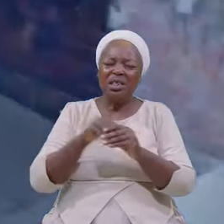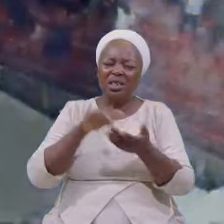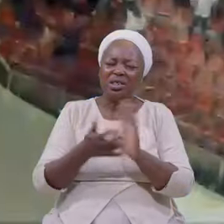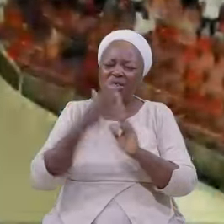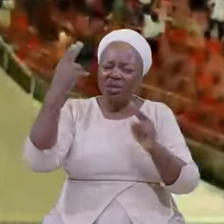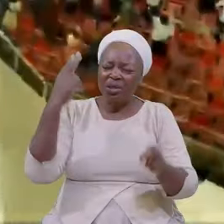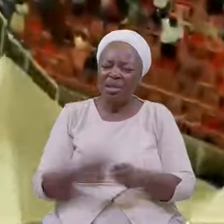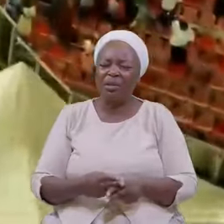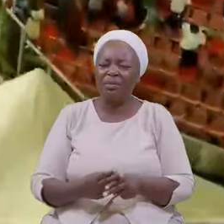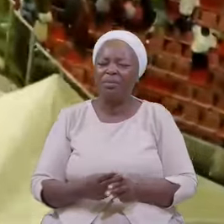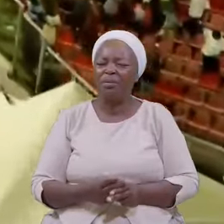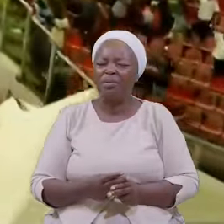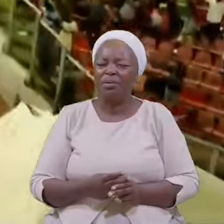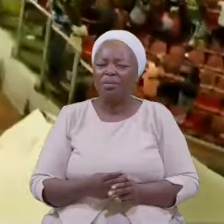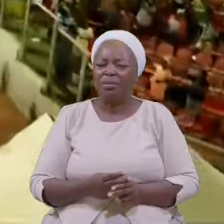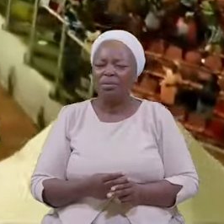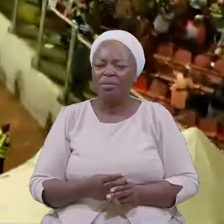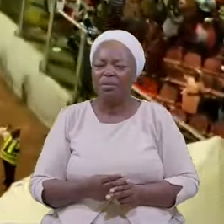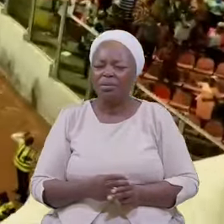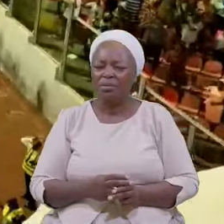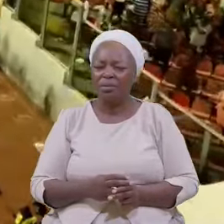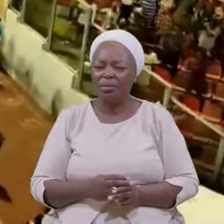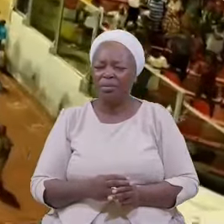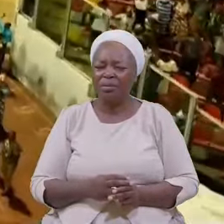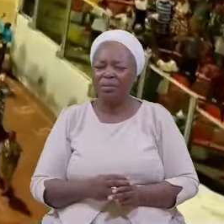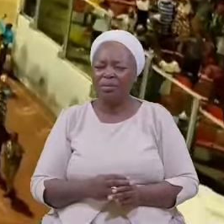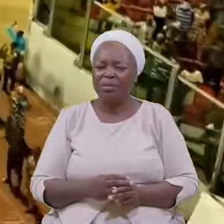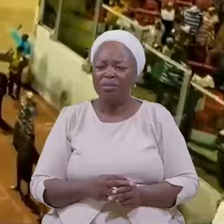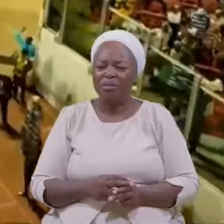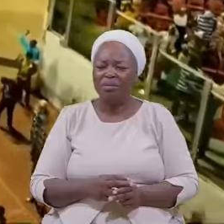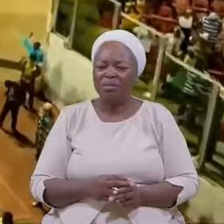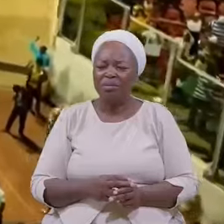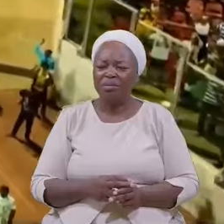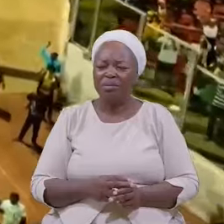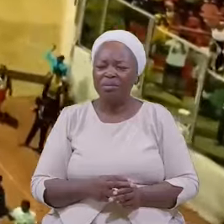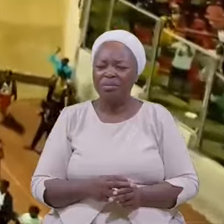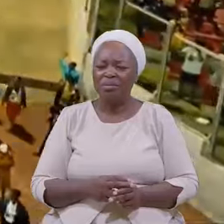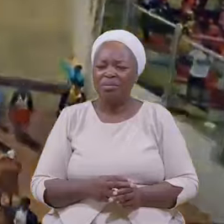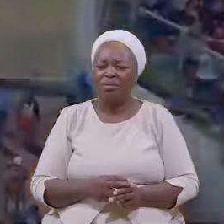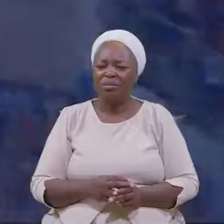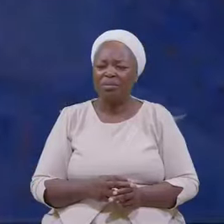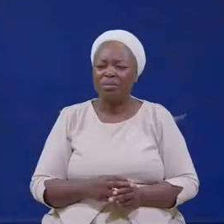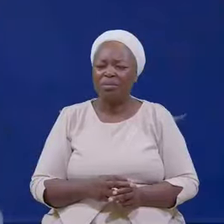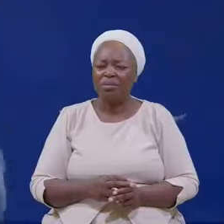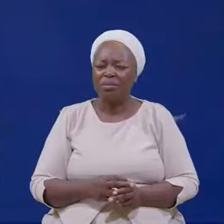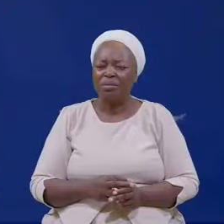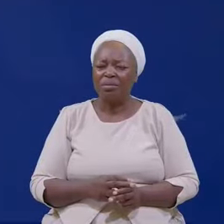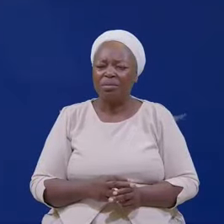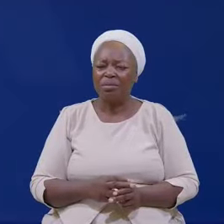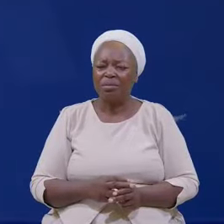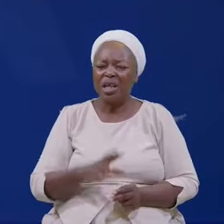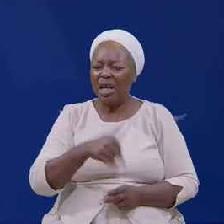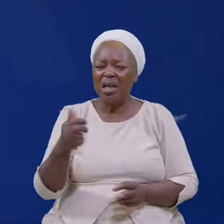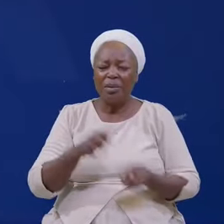Les maladies relatives au sang, soyez en guéri au nom de Jésus-Christ. any